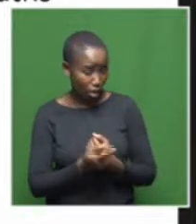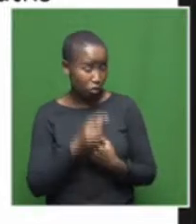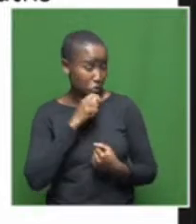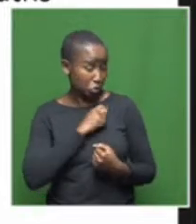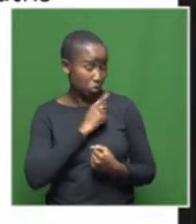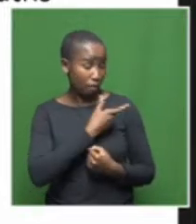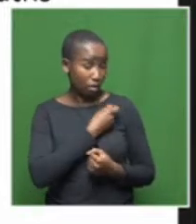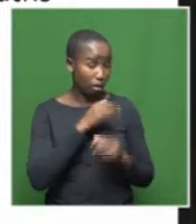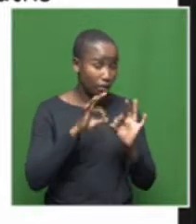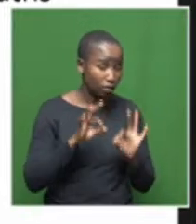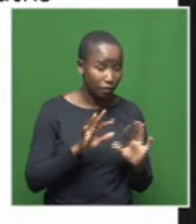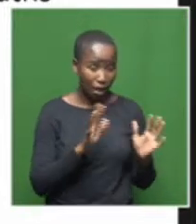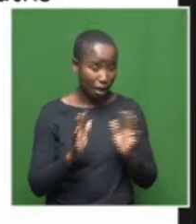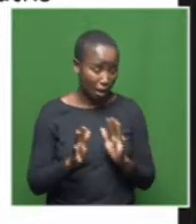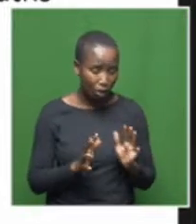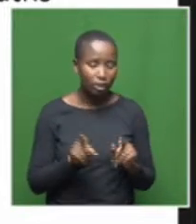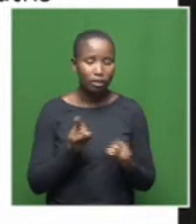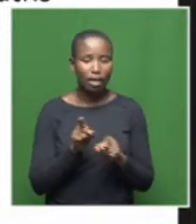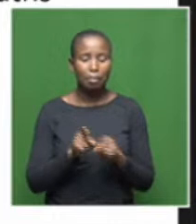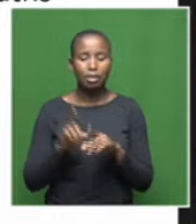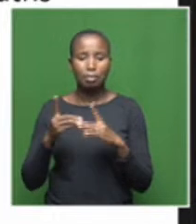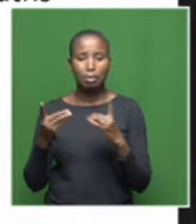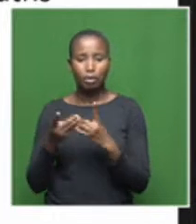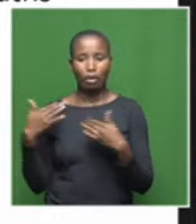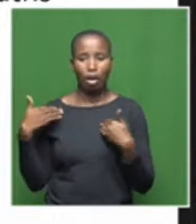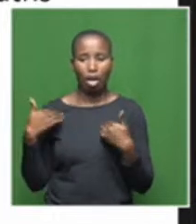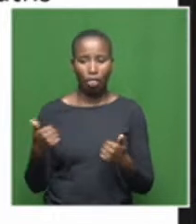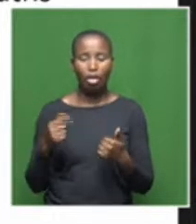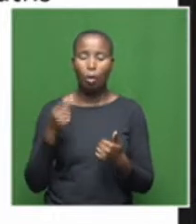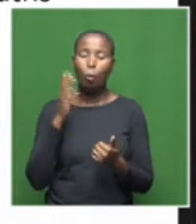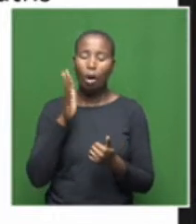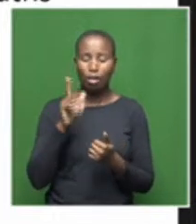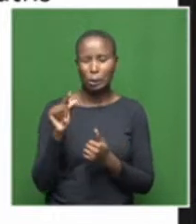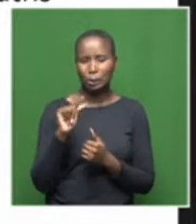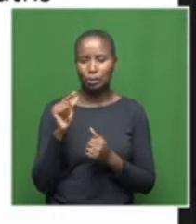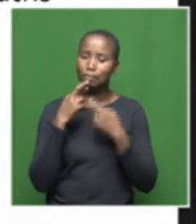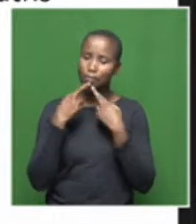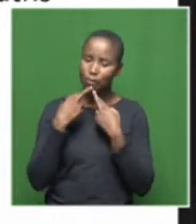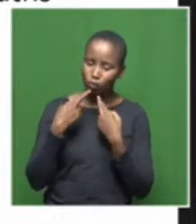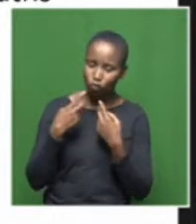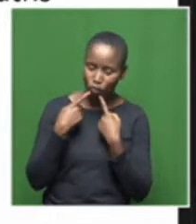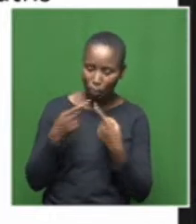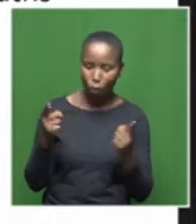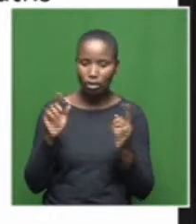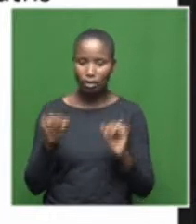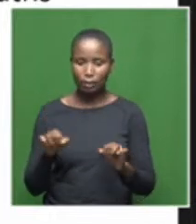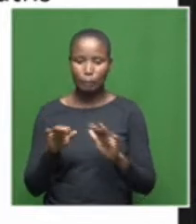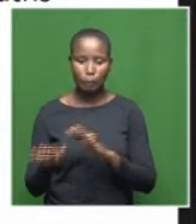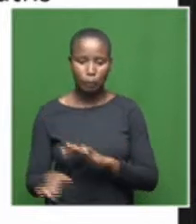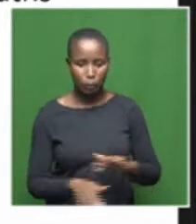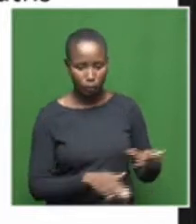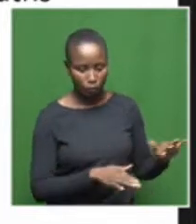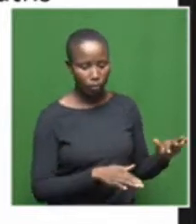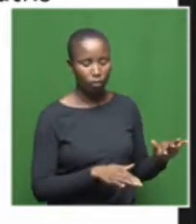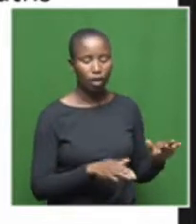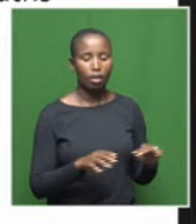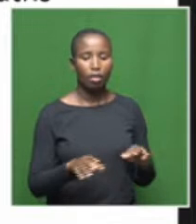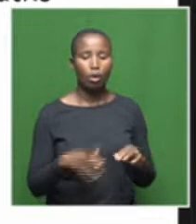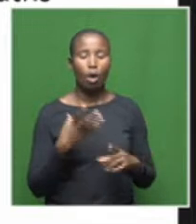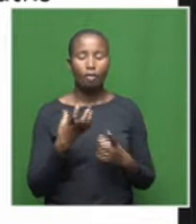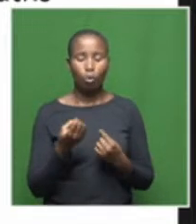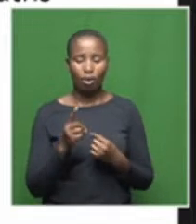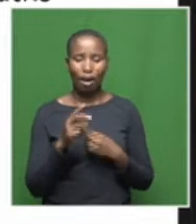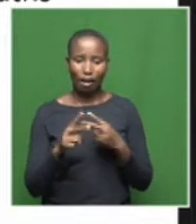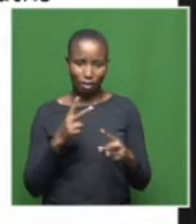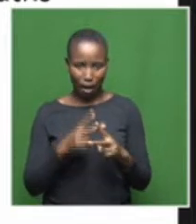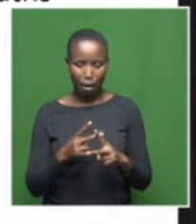and hopefully, with the Department of Health, we'll soon start reporting on that. We also have a module on bed occupancy. So instead of just reporting